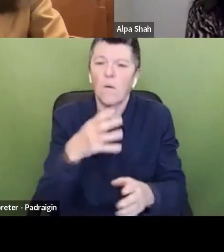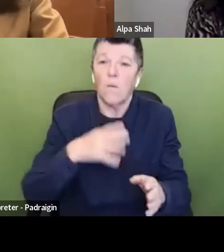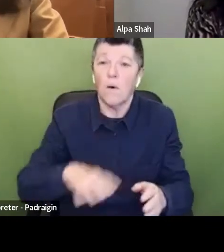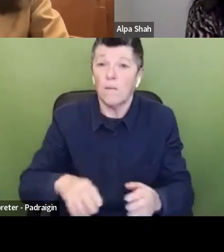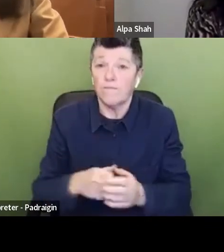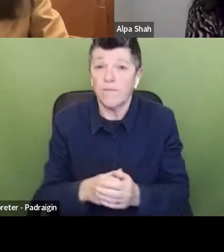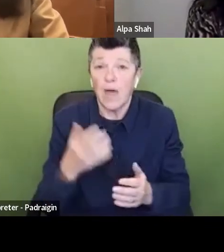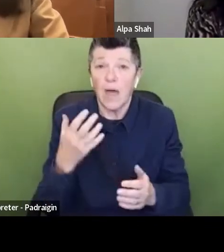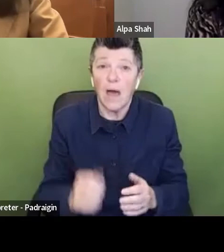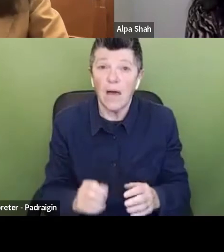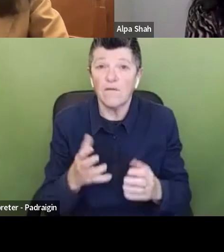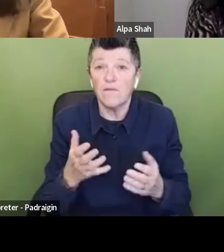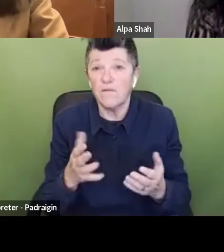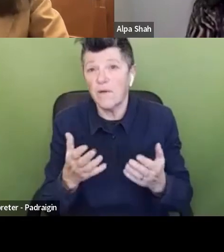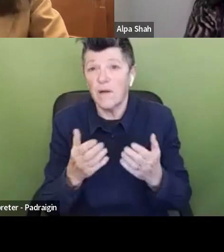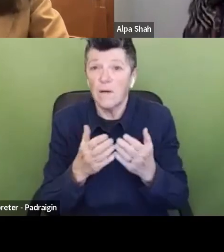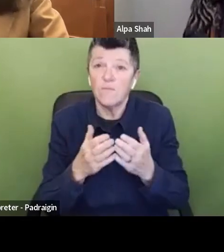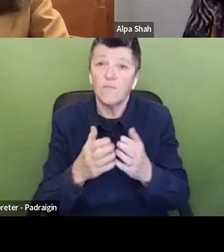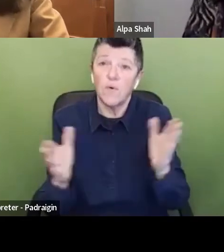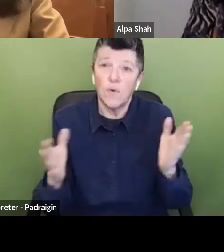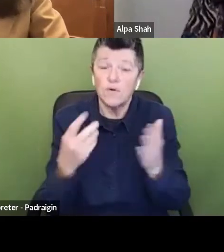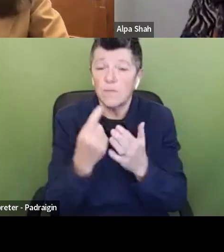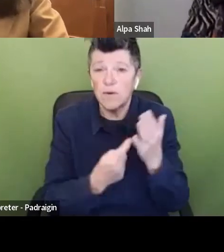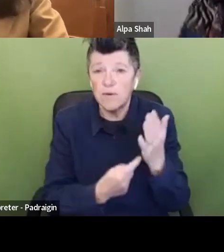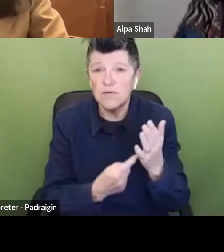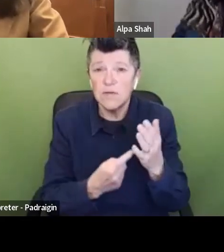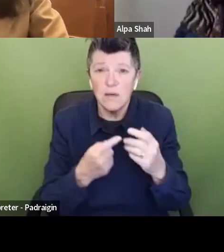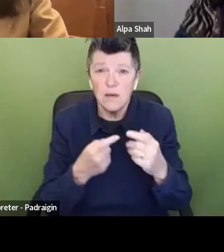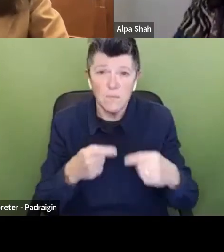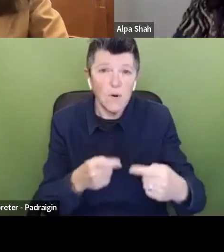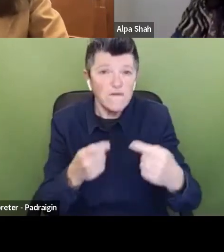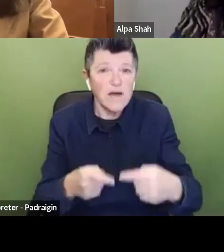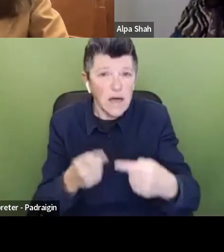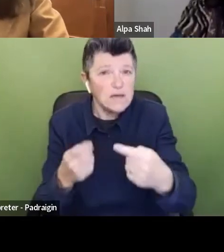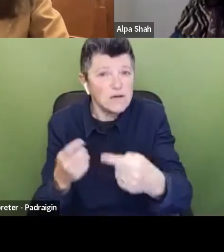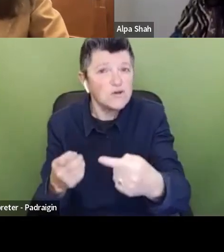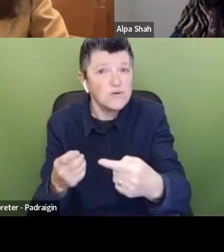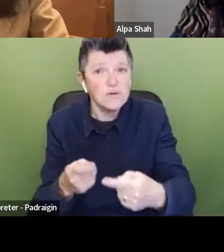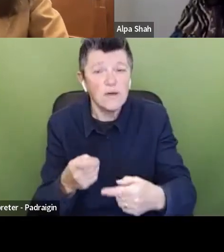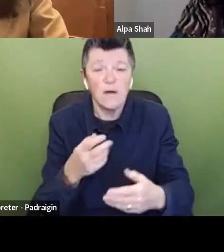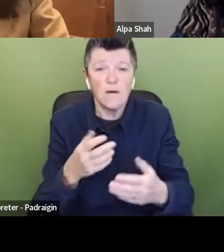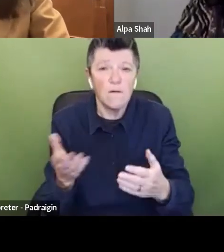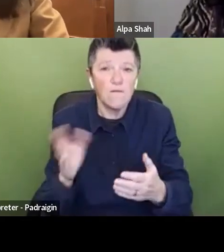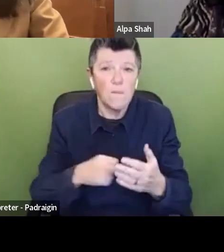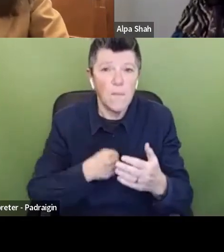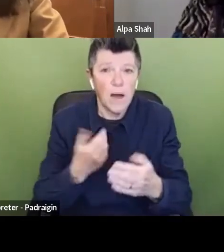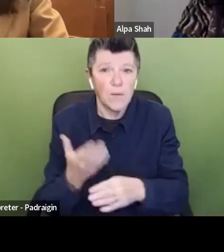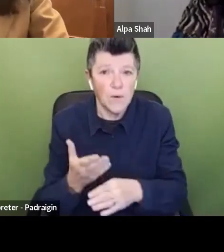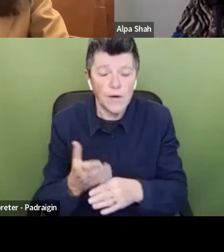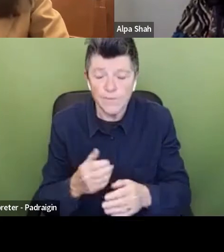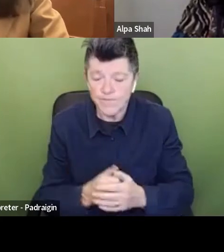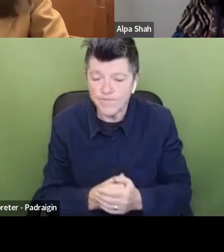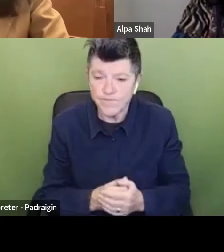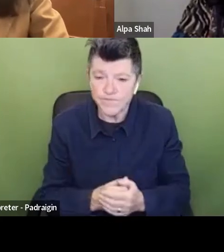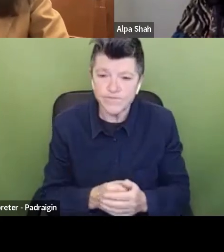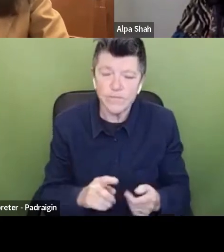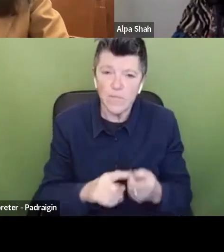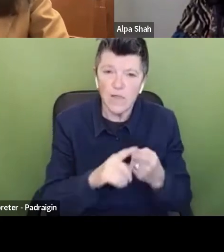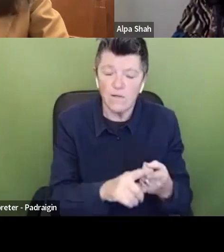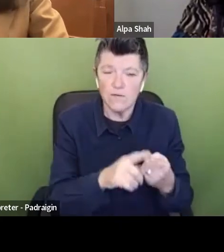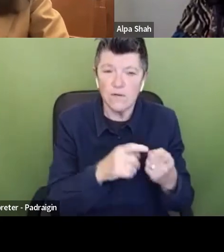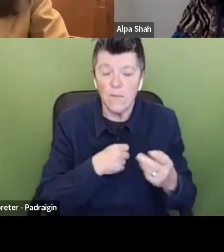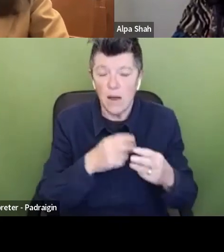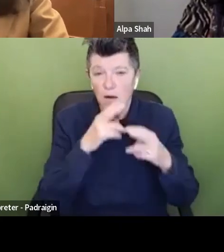broad policy provocations that I think emerge from my work. The first one is that my research